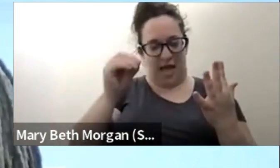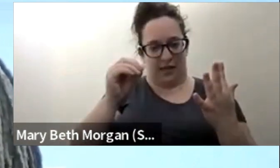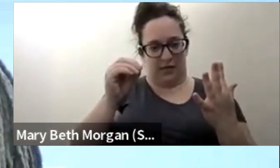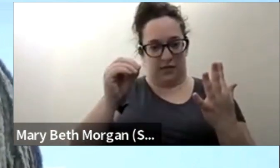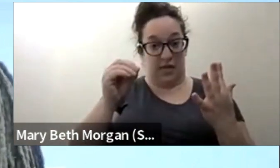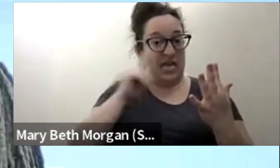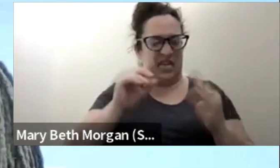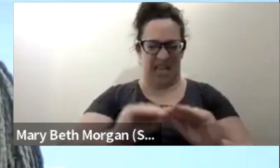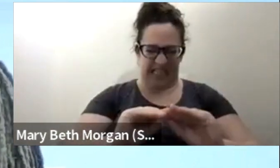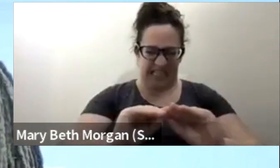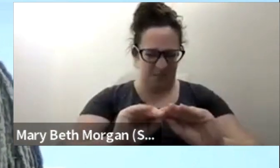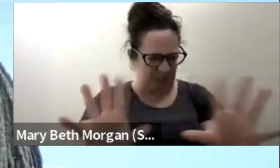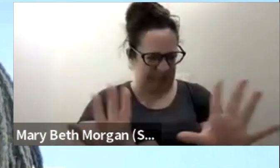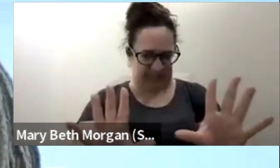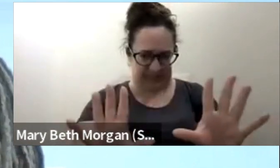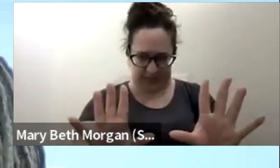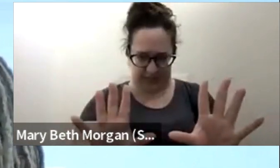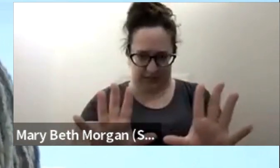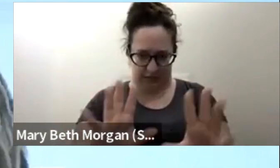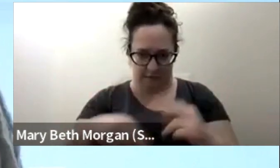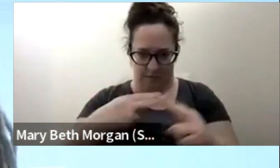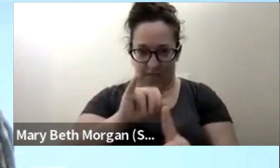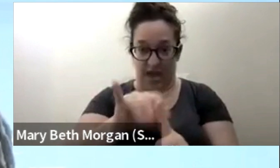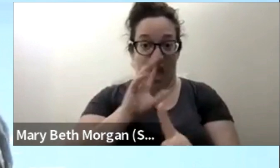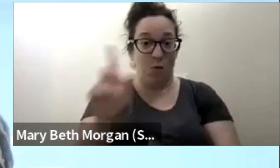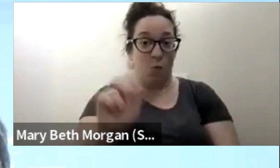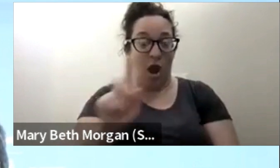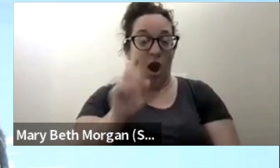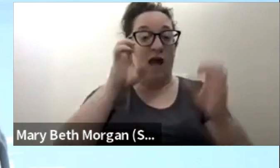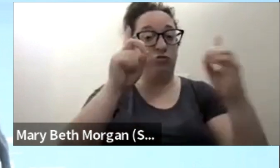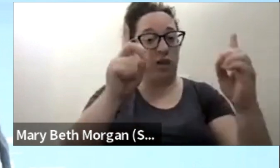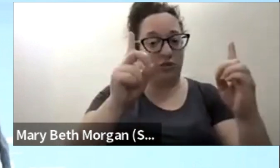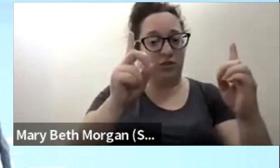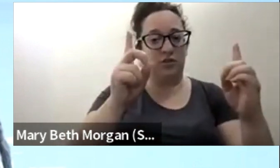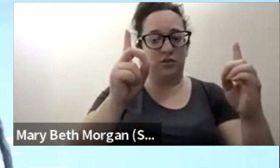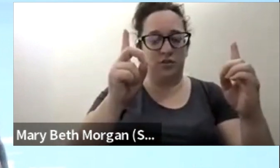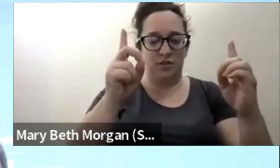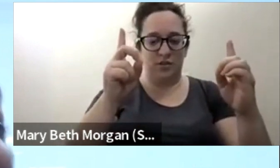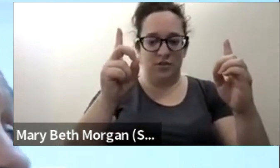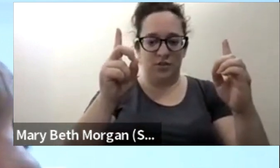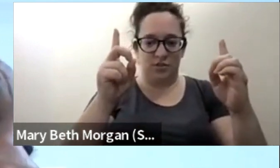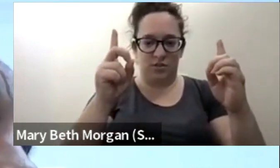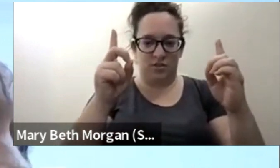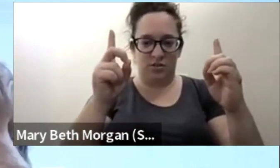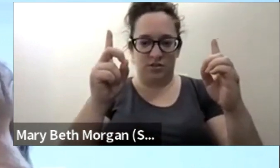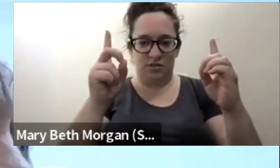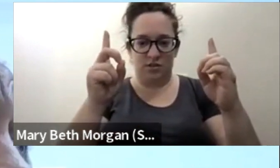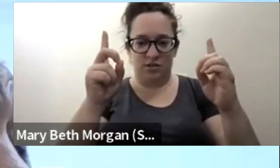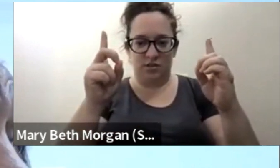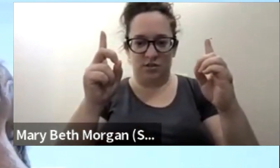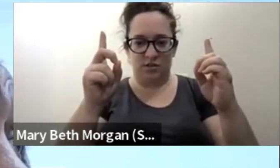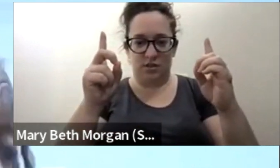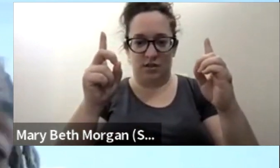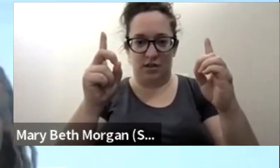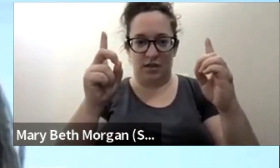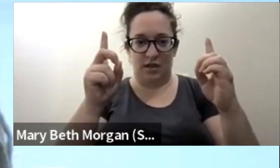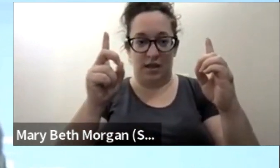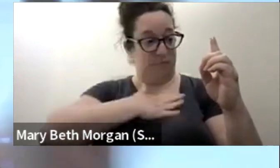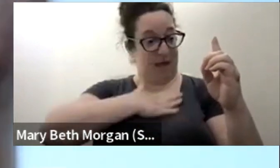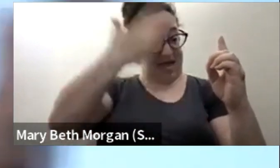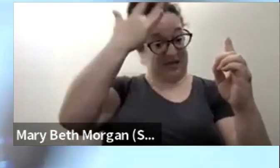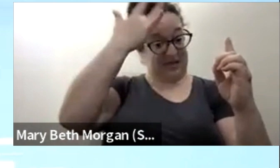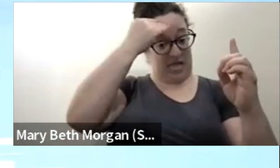it making me not love things I could love? Or is it making me love things I've been taught